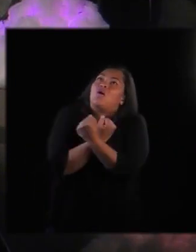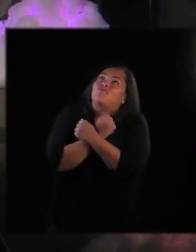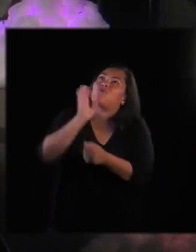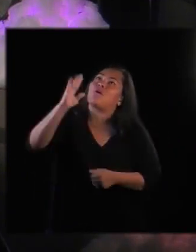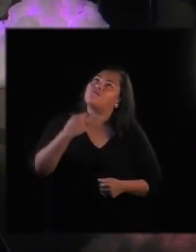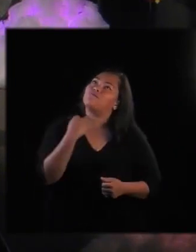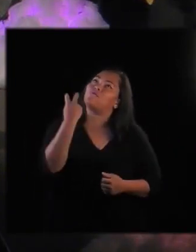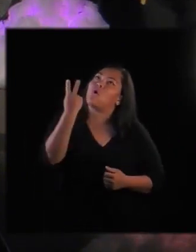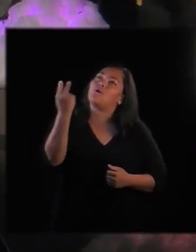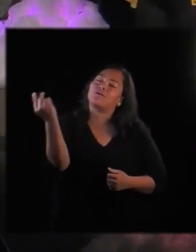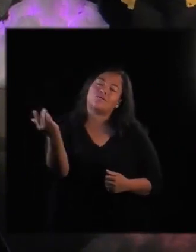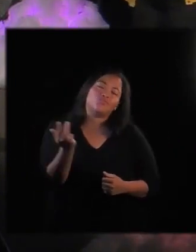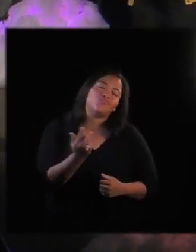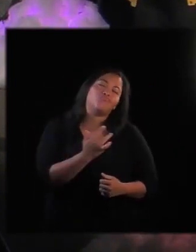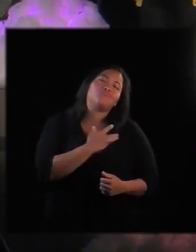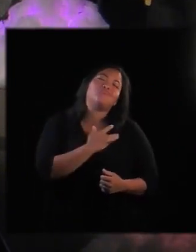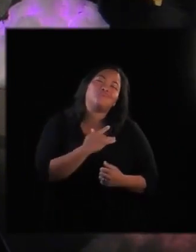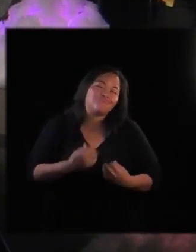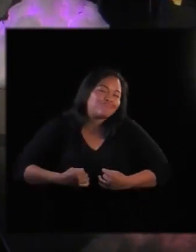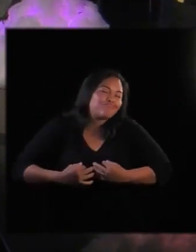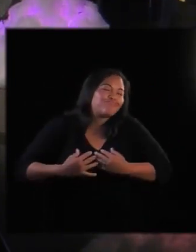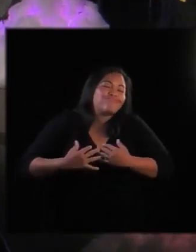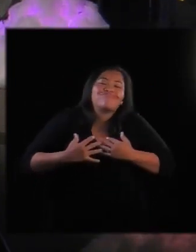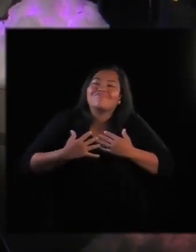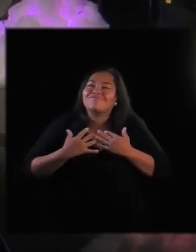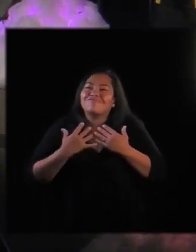I love your